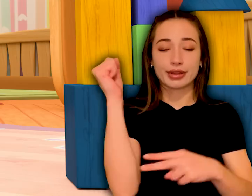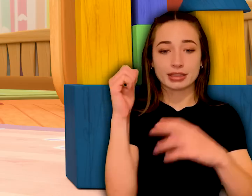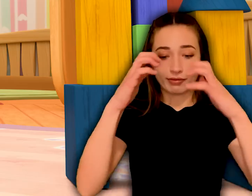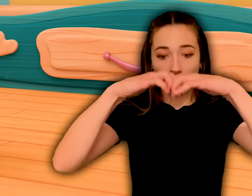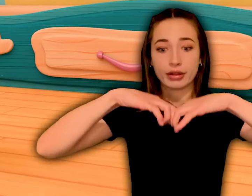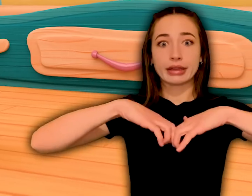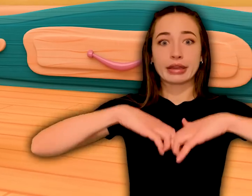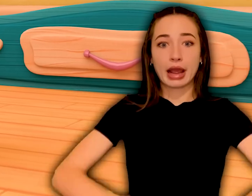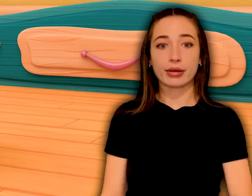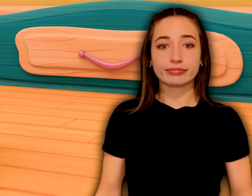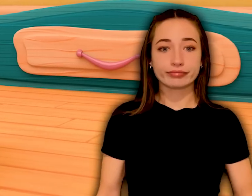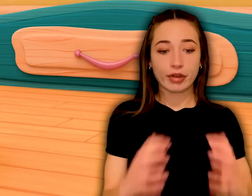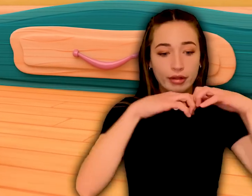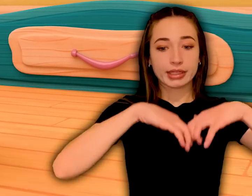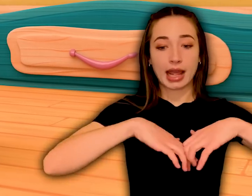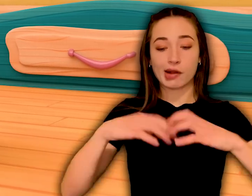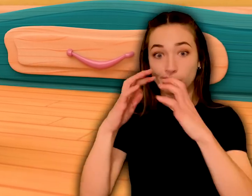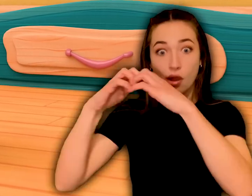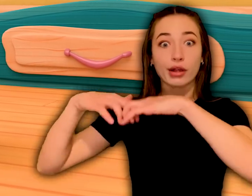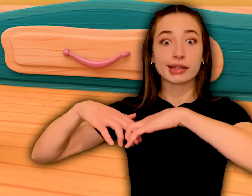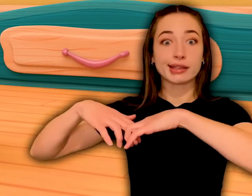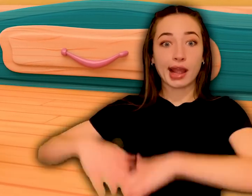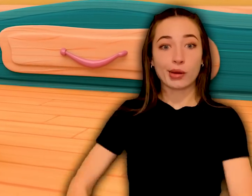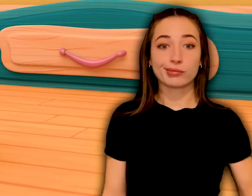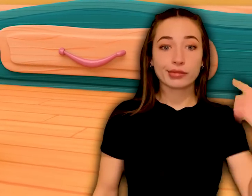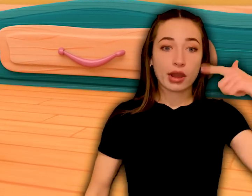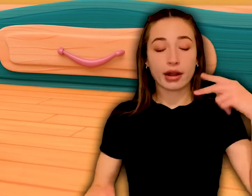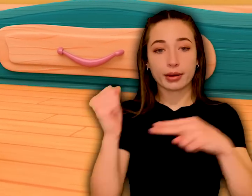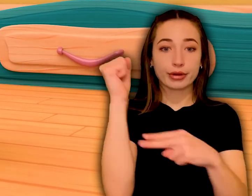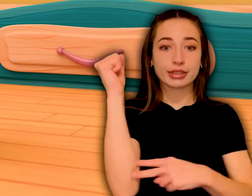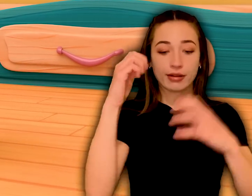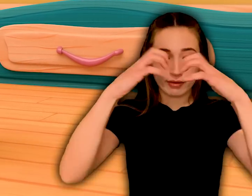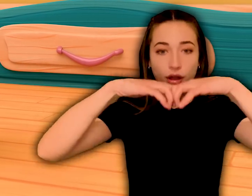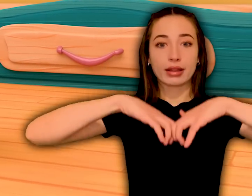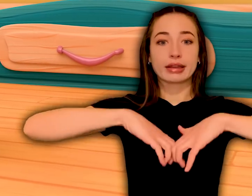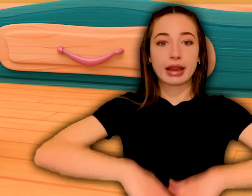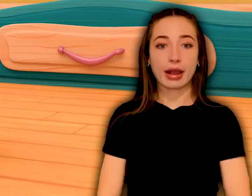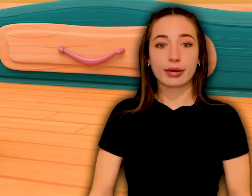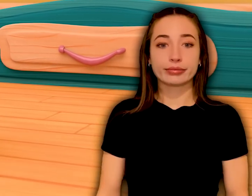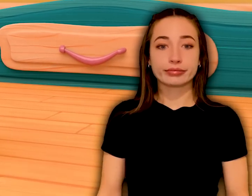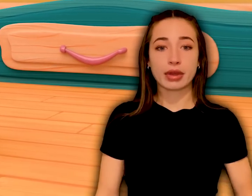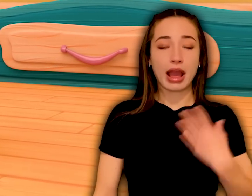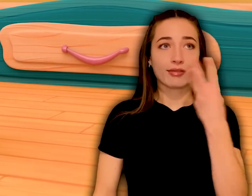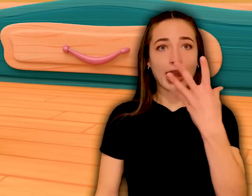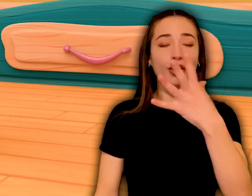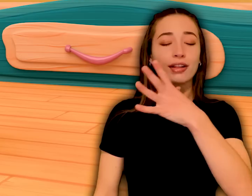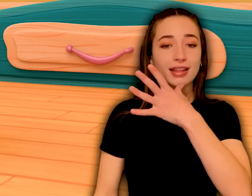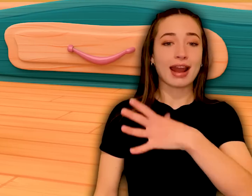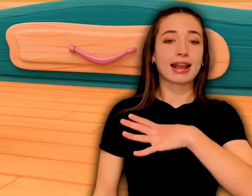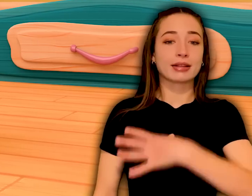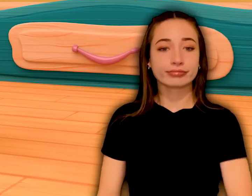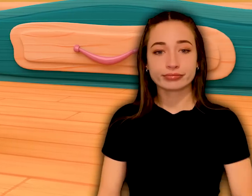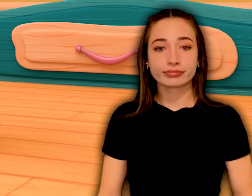London bridg is falling down falling down falling down London bridg is falling down my